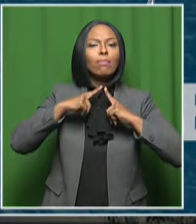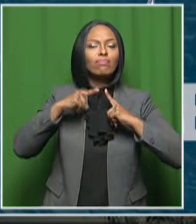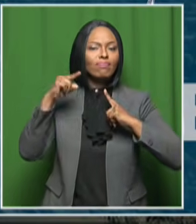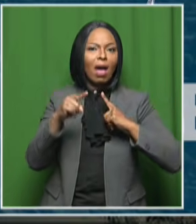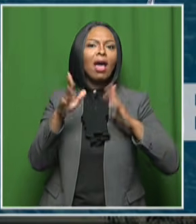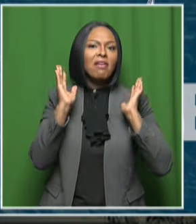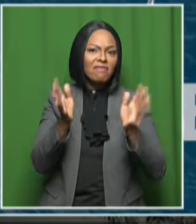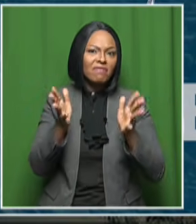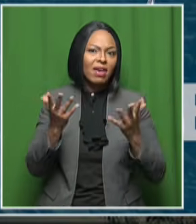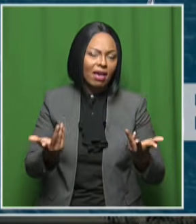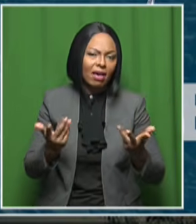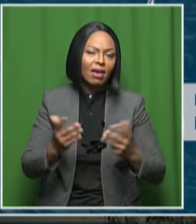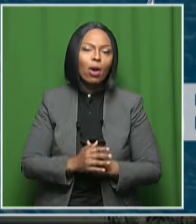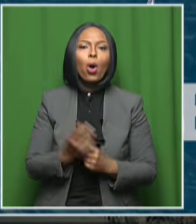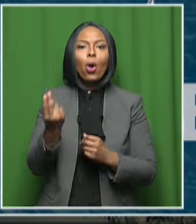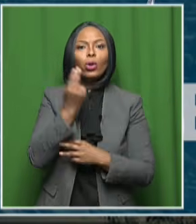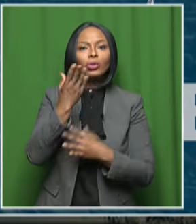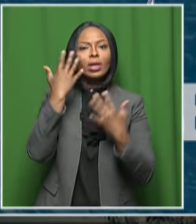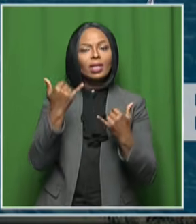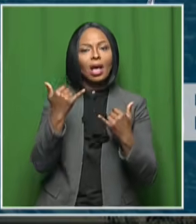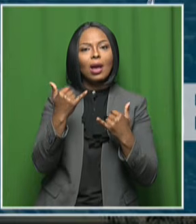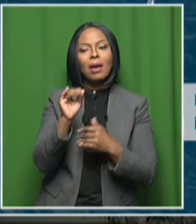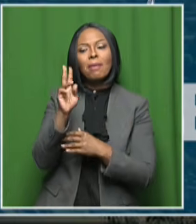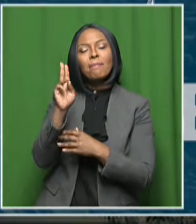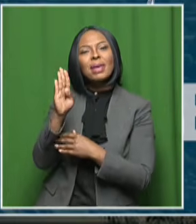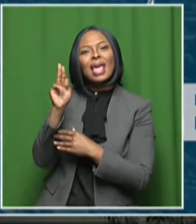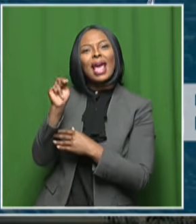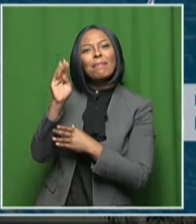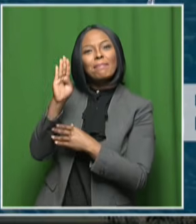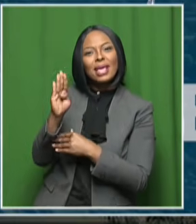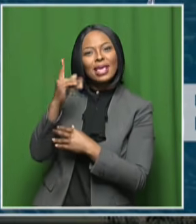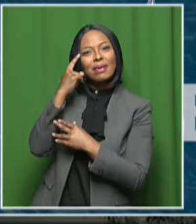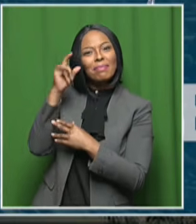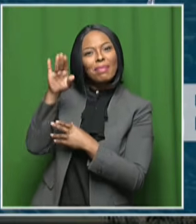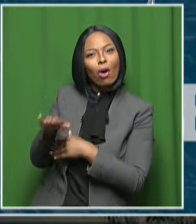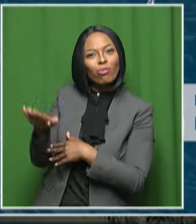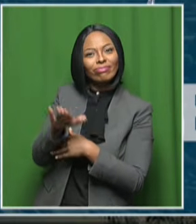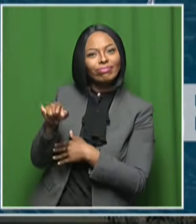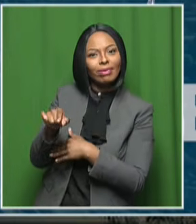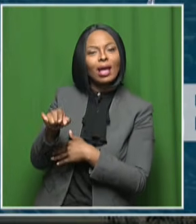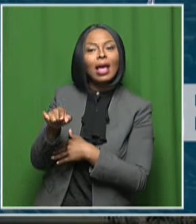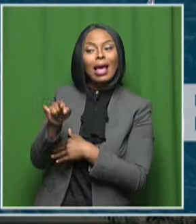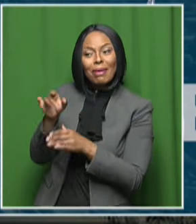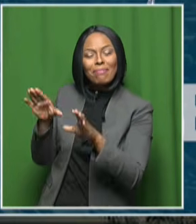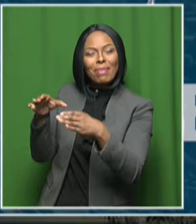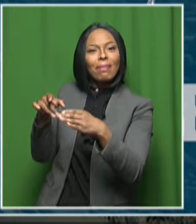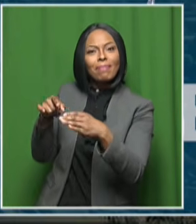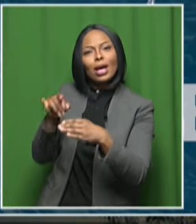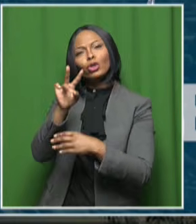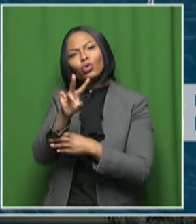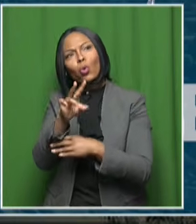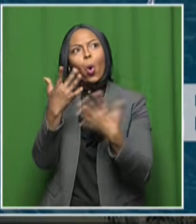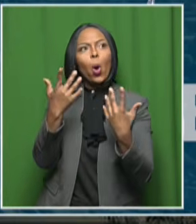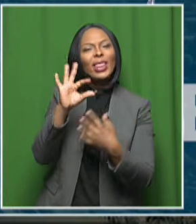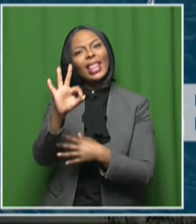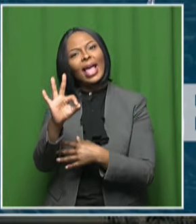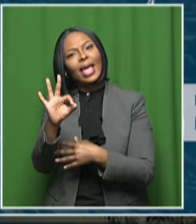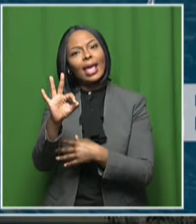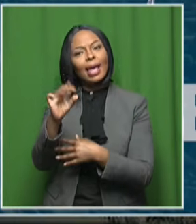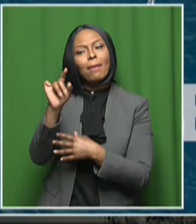already, then your smaller B&Bs, they might have, and I phoned 2 or 3 of them this morning before